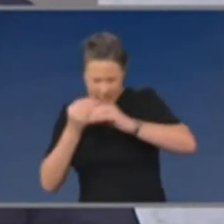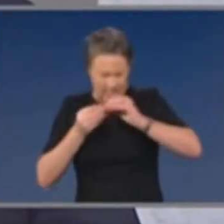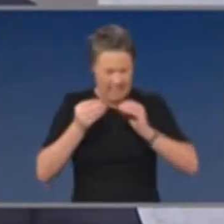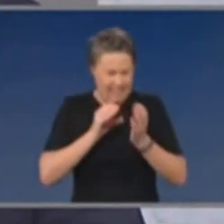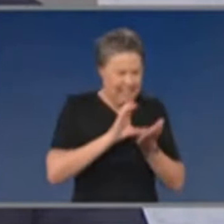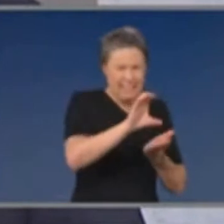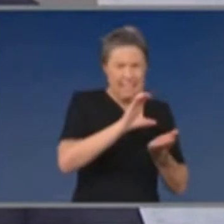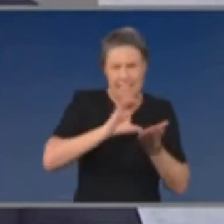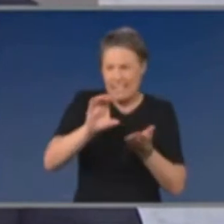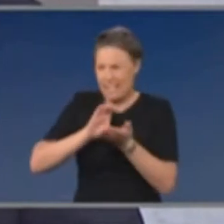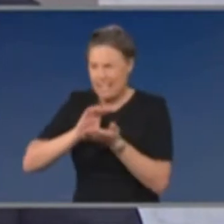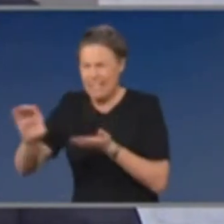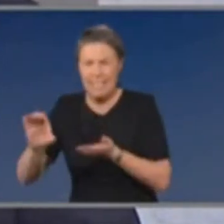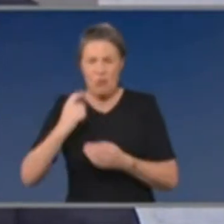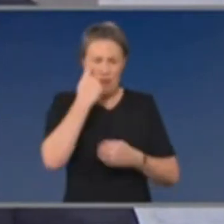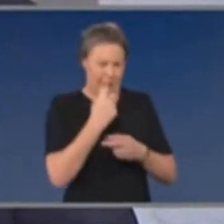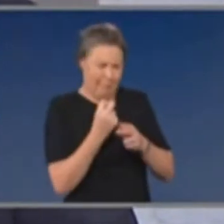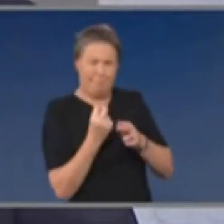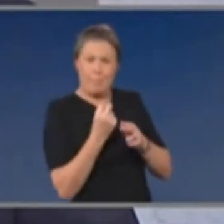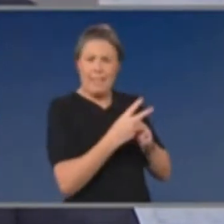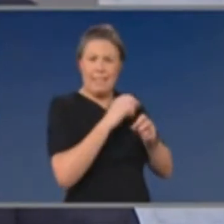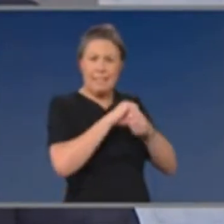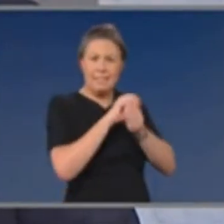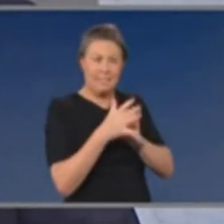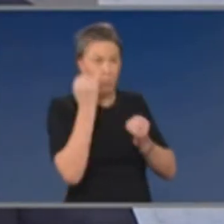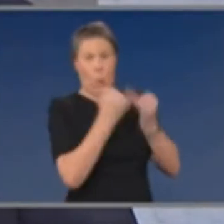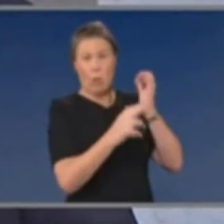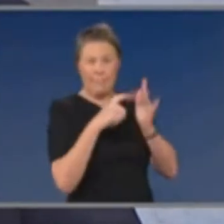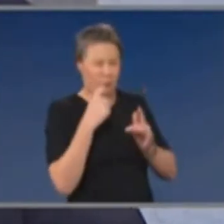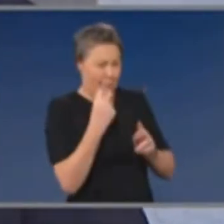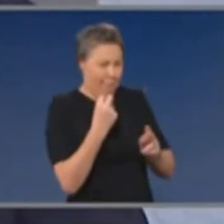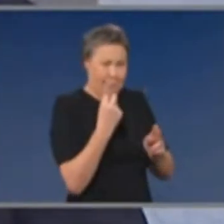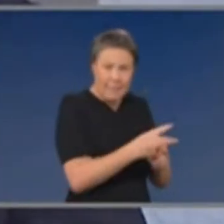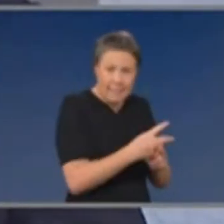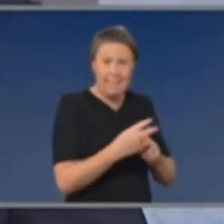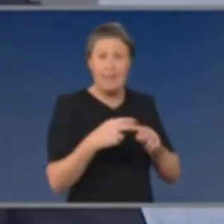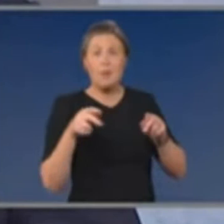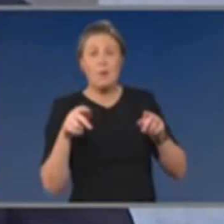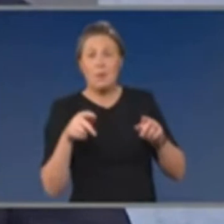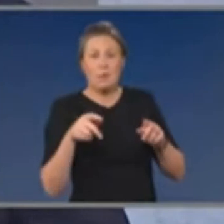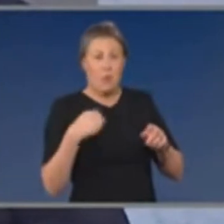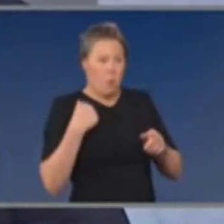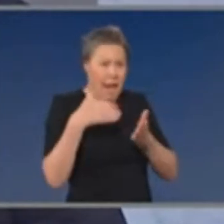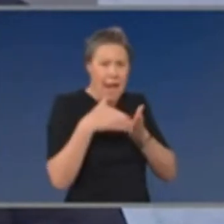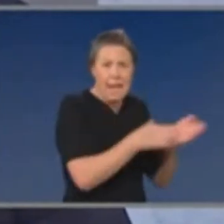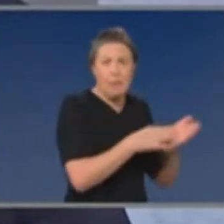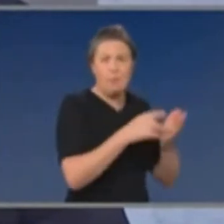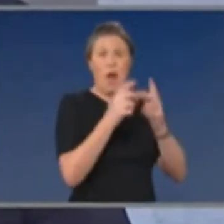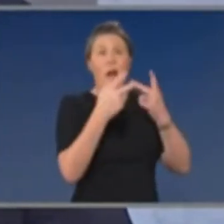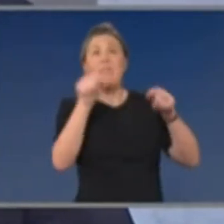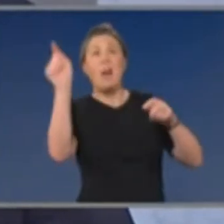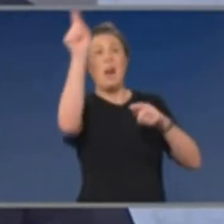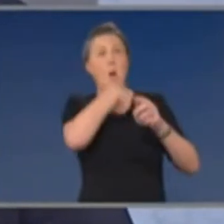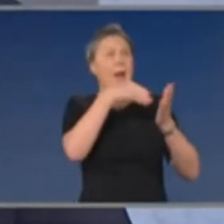ensure we get on top of the health situation with the virus in Victoria and supporting the many needs that are there and across the other states